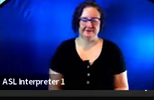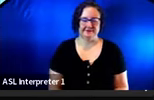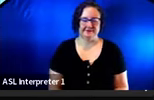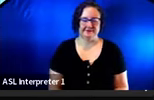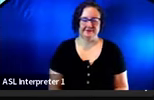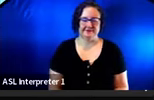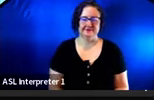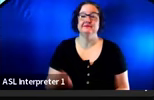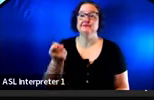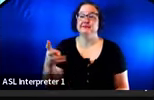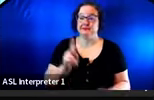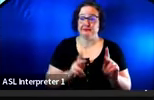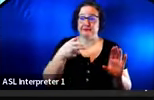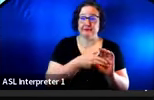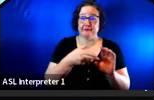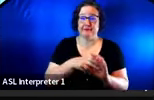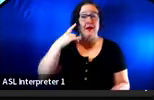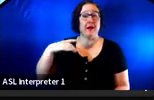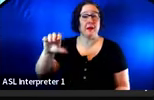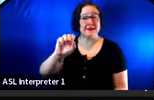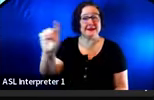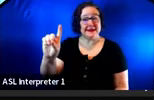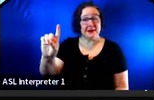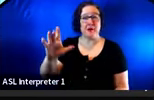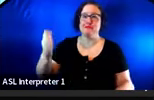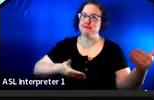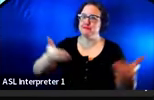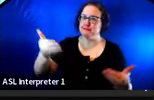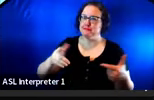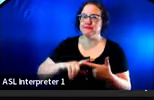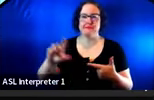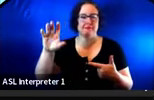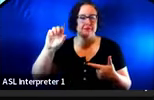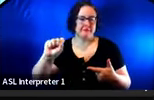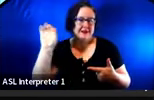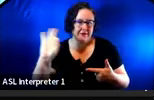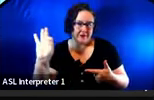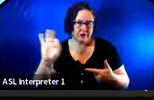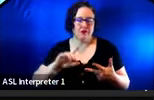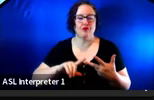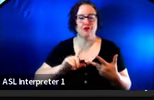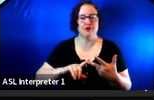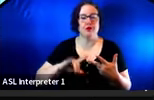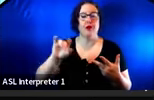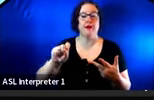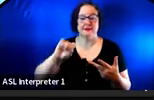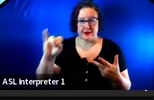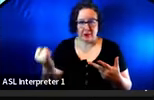We have a few people joining from San Diego. Welcome. A couple from San Francisco, San Jose.